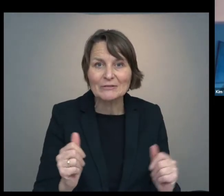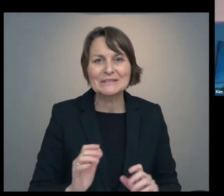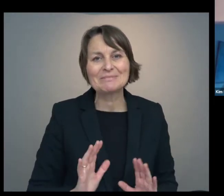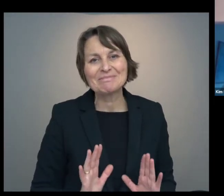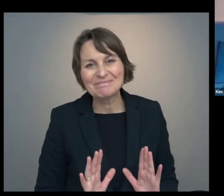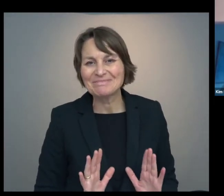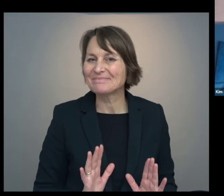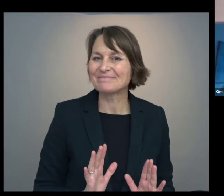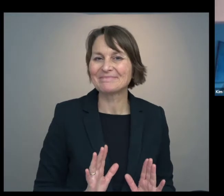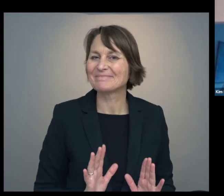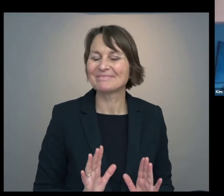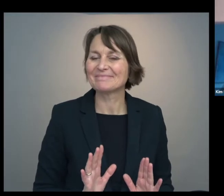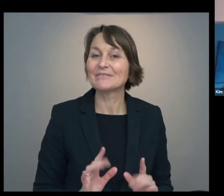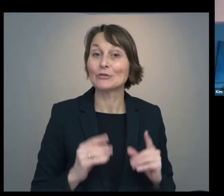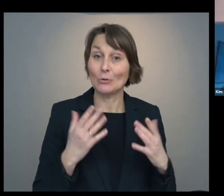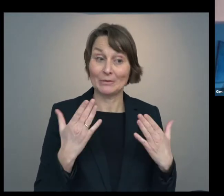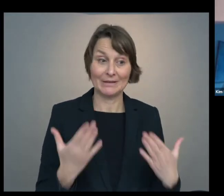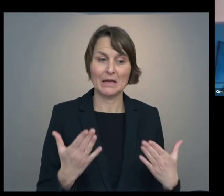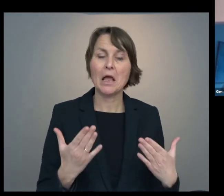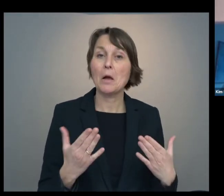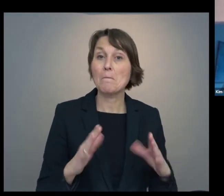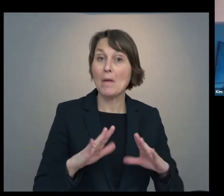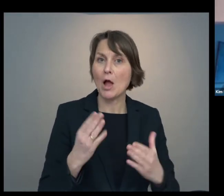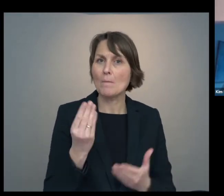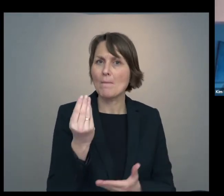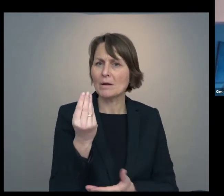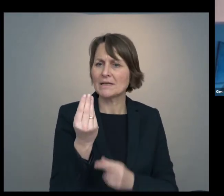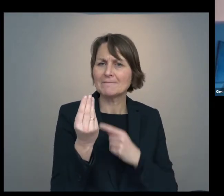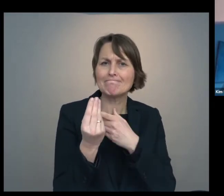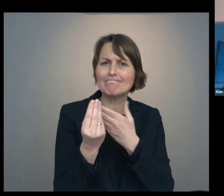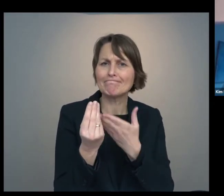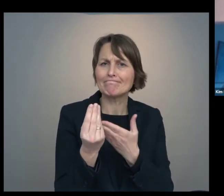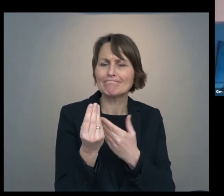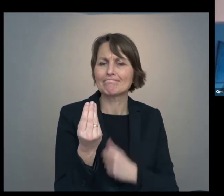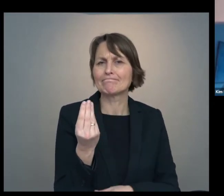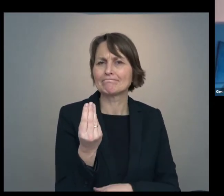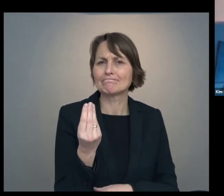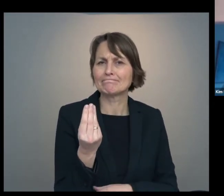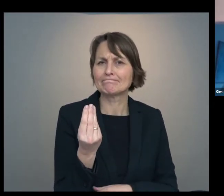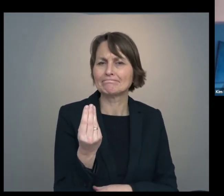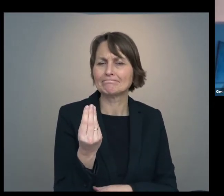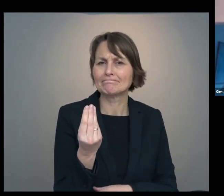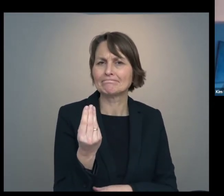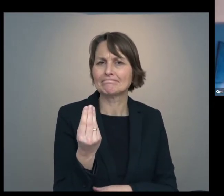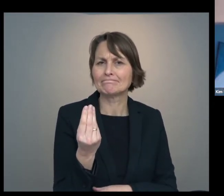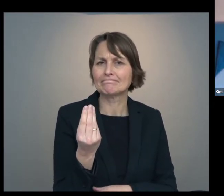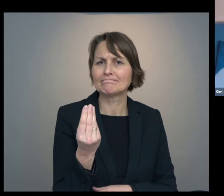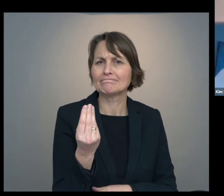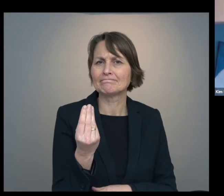know if we can solve that equation. So for now, we're spending money into